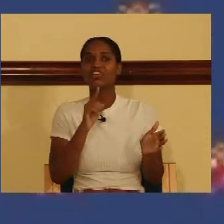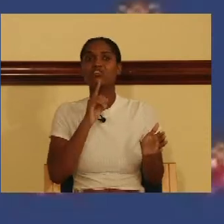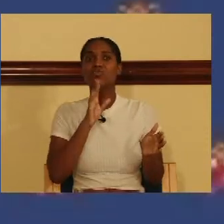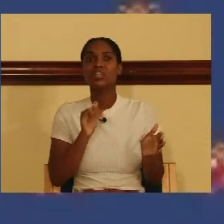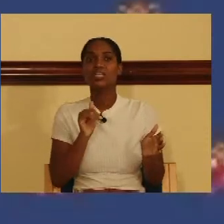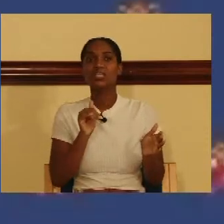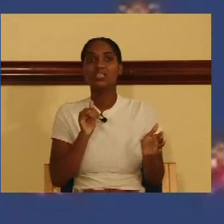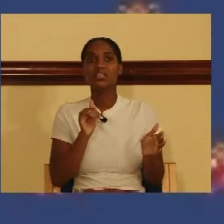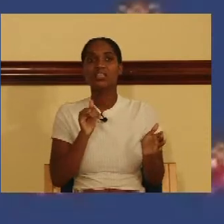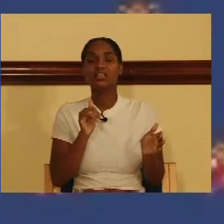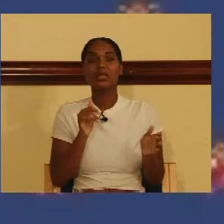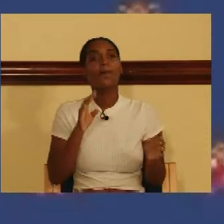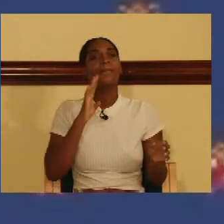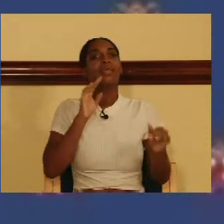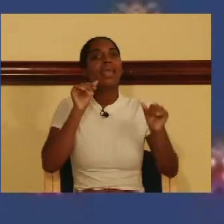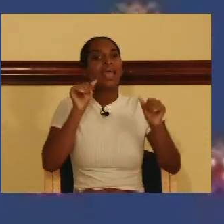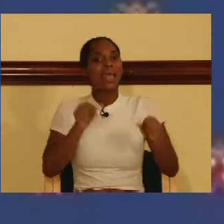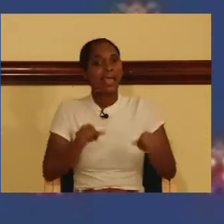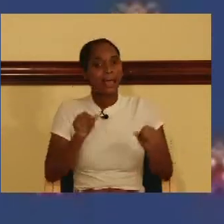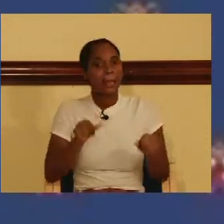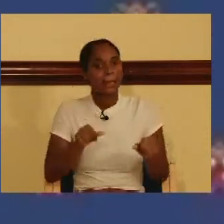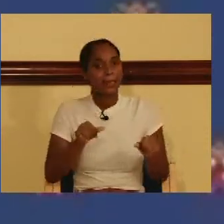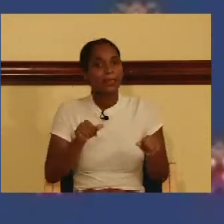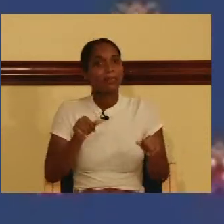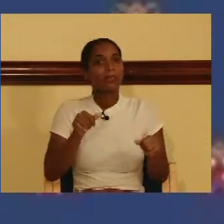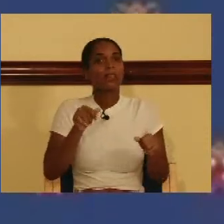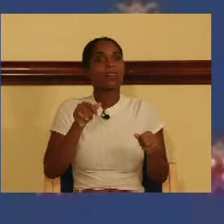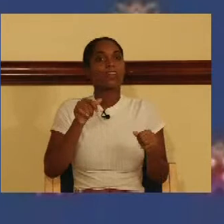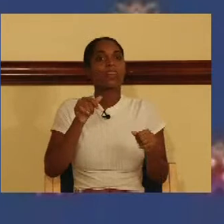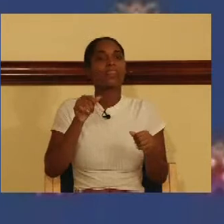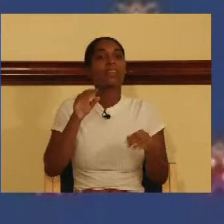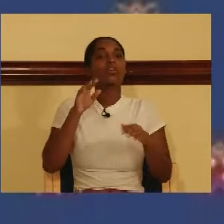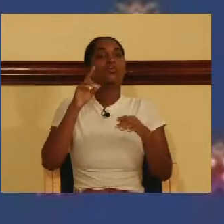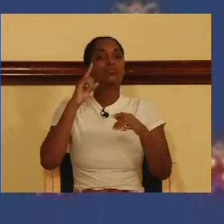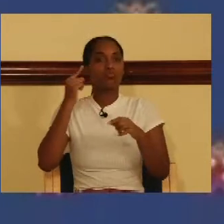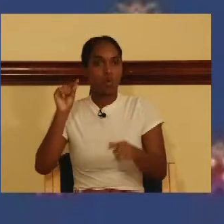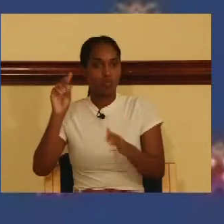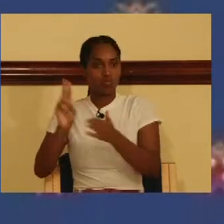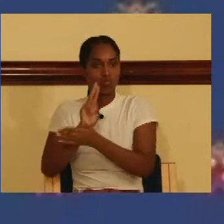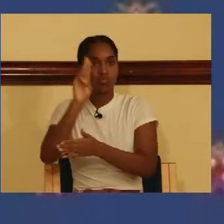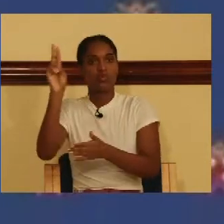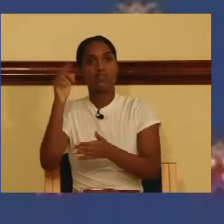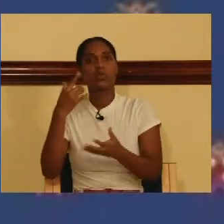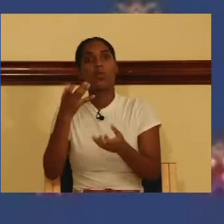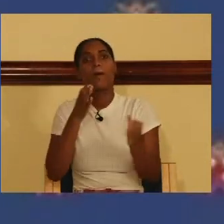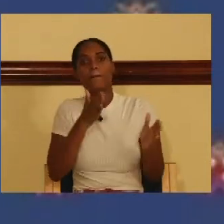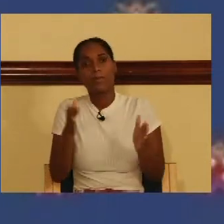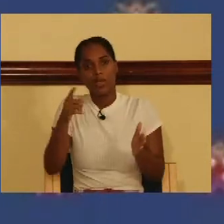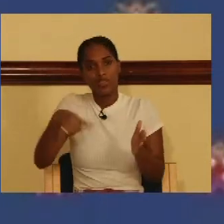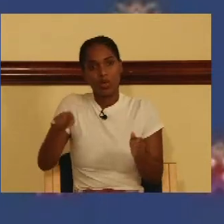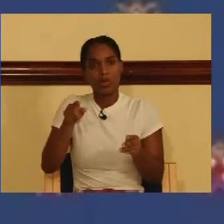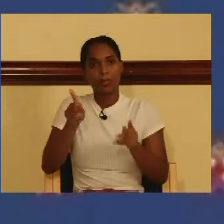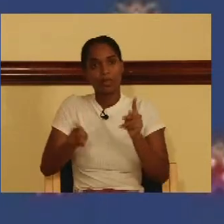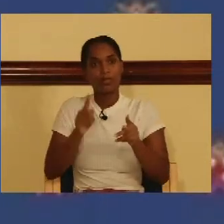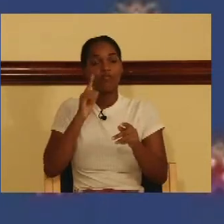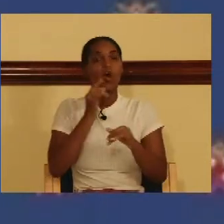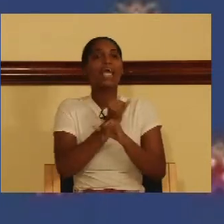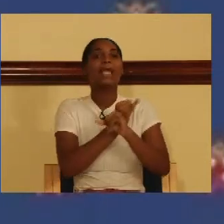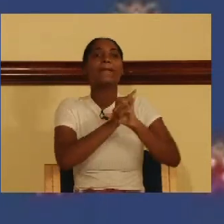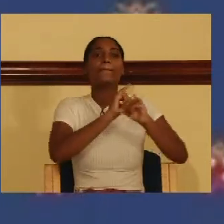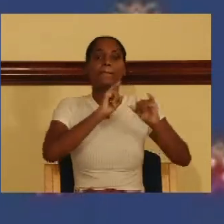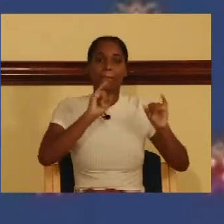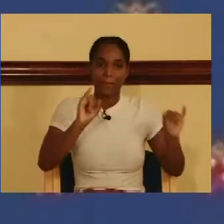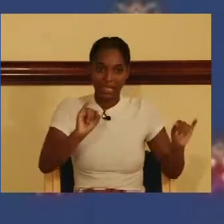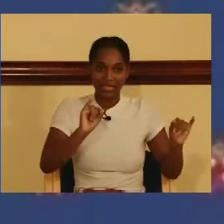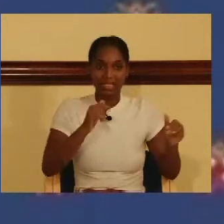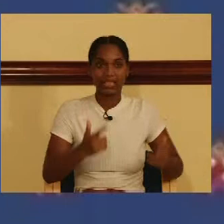to be able to matriculate to a university. So we want to prepare those students for independent living. We want them to